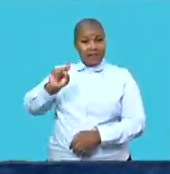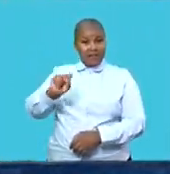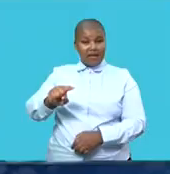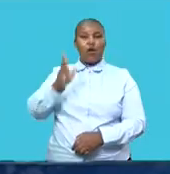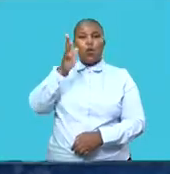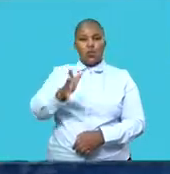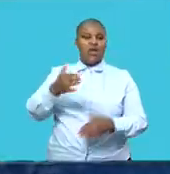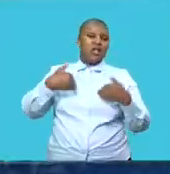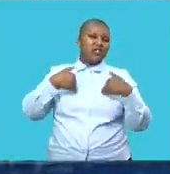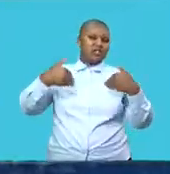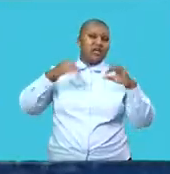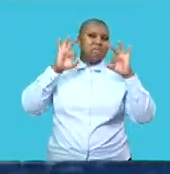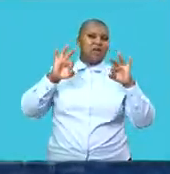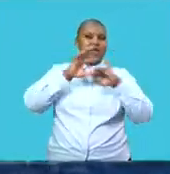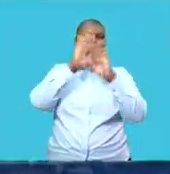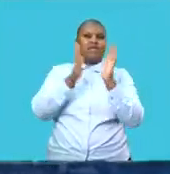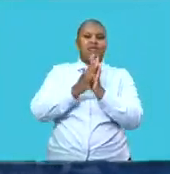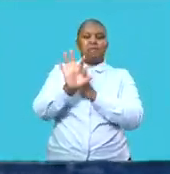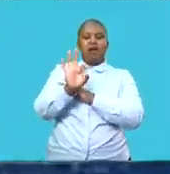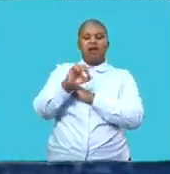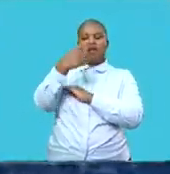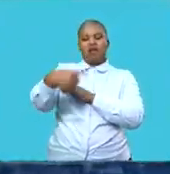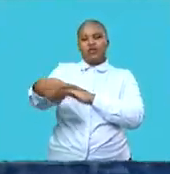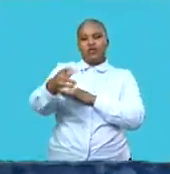motjheng ka mantaha wa beke e tla thwasa.